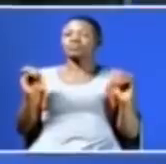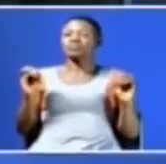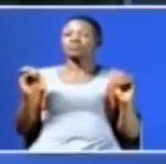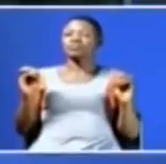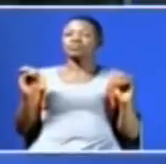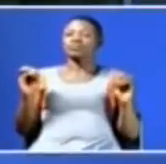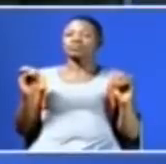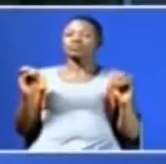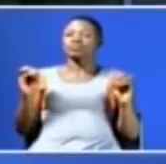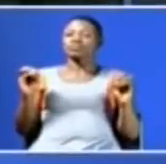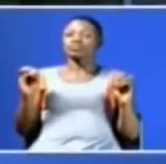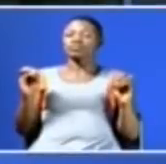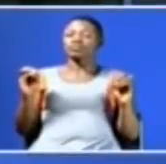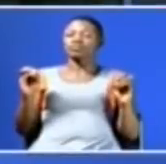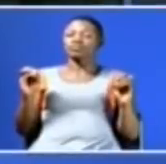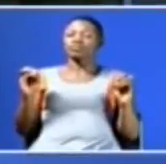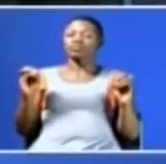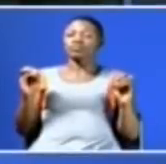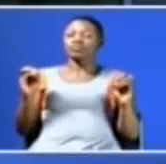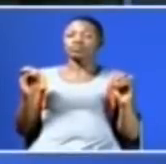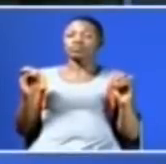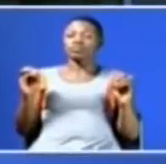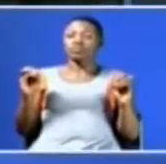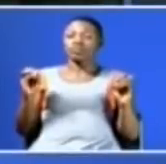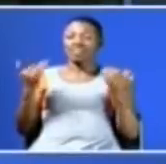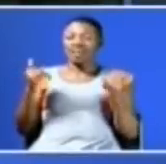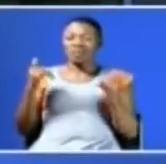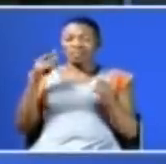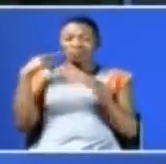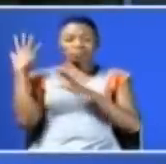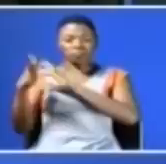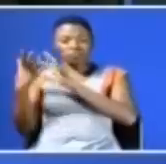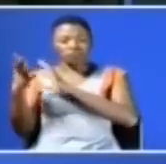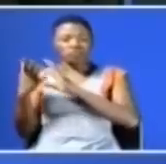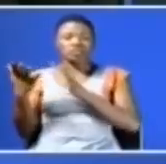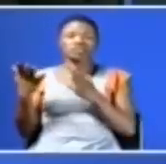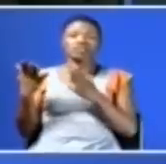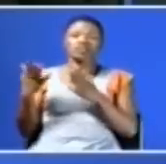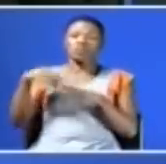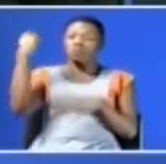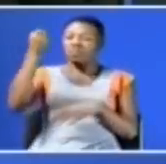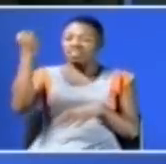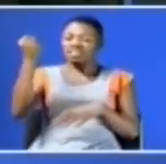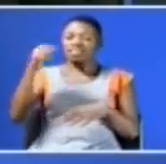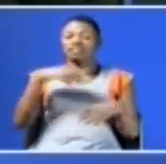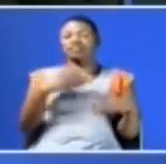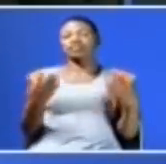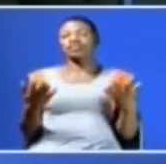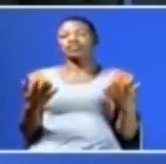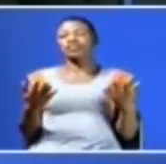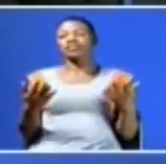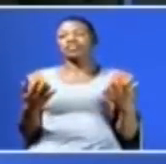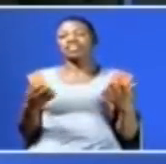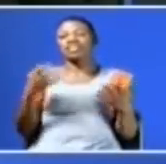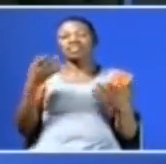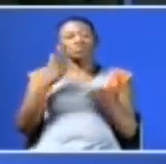horns. Mm-hmm. So mixed signals, politicizing it. Yeah. It was bound